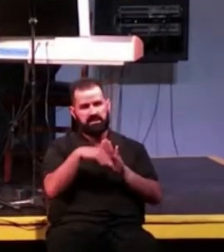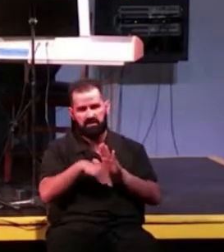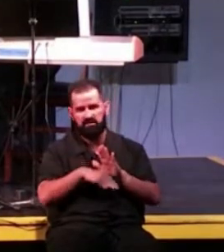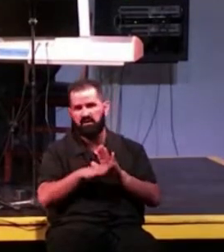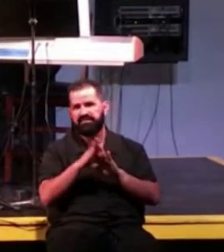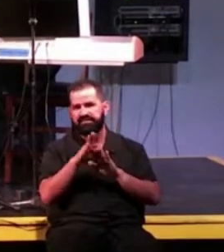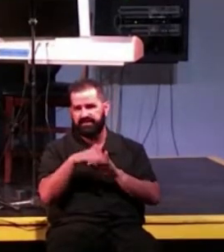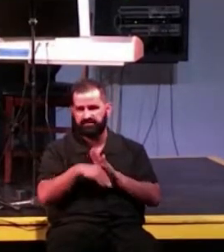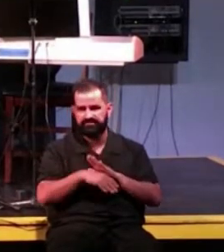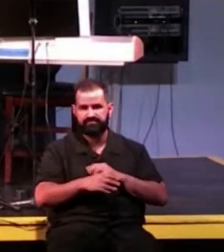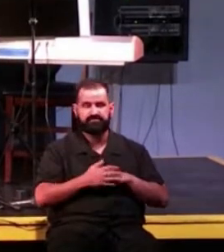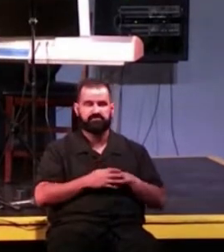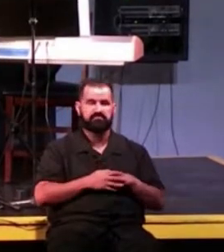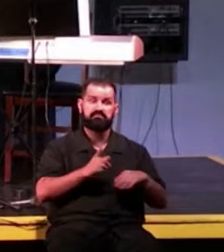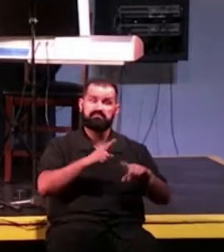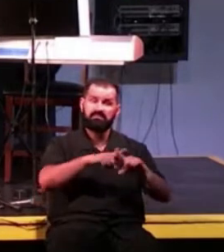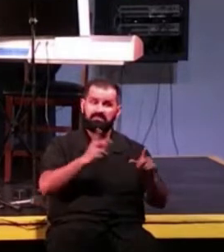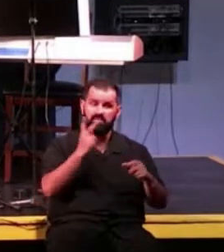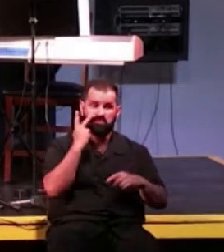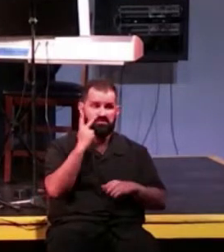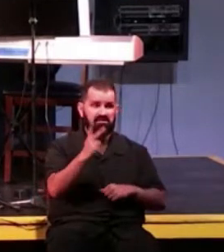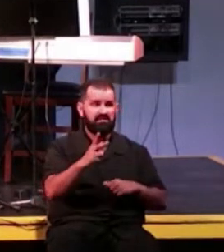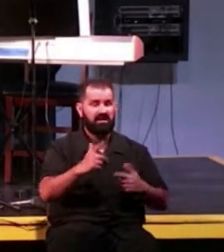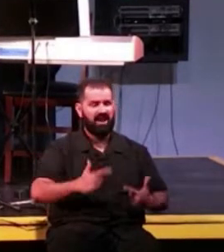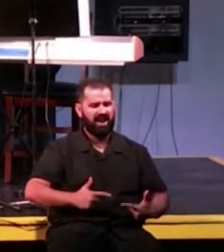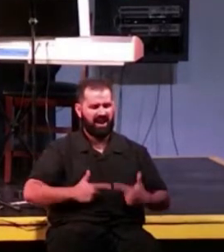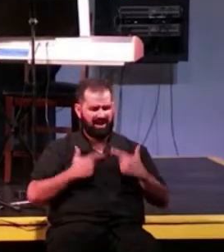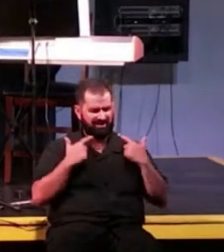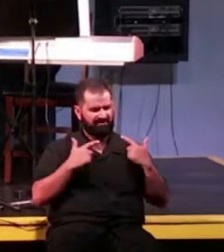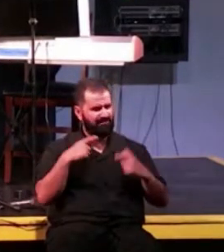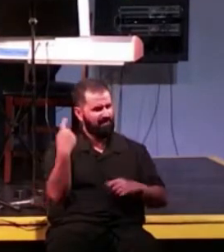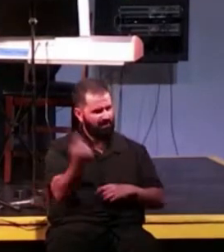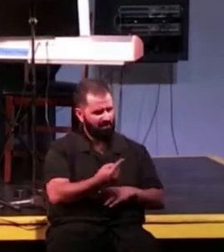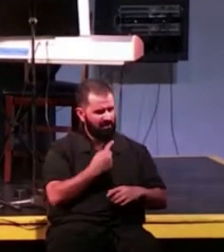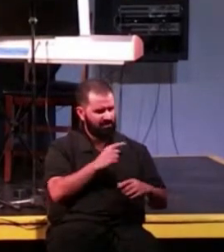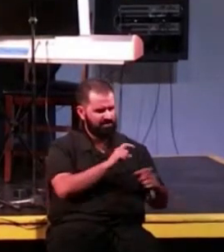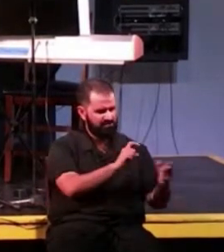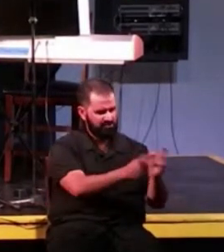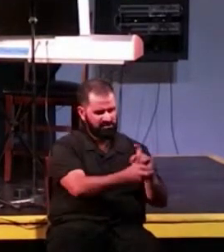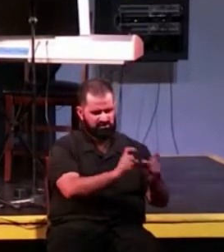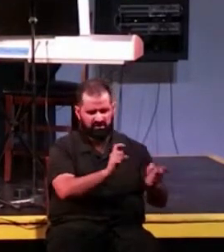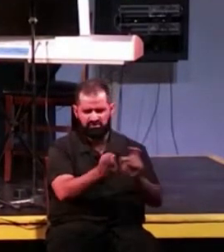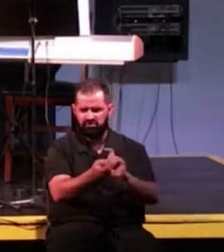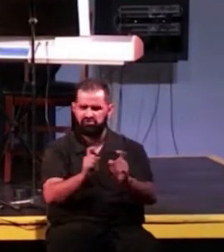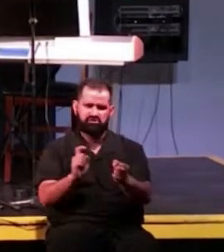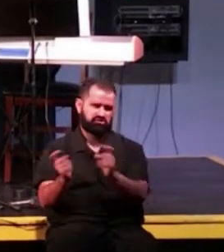see, life is a series of changes. Good and bad.